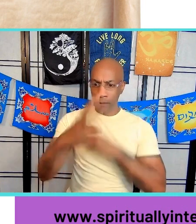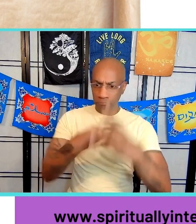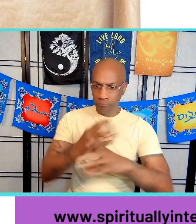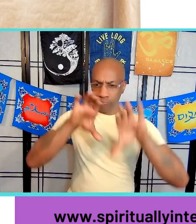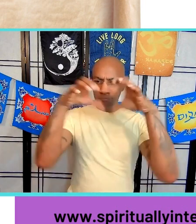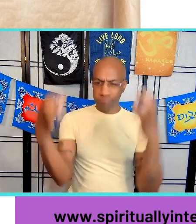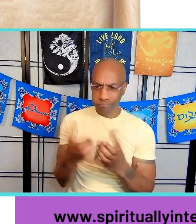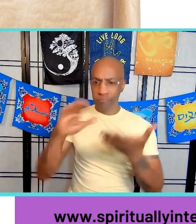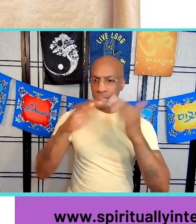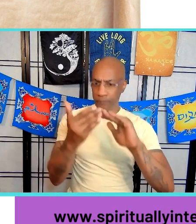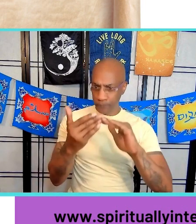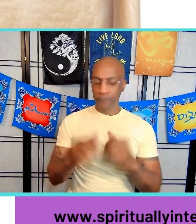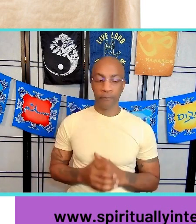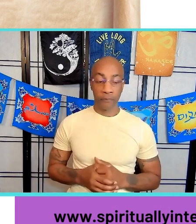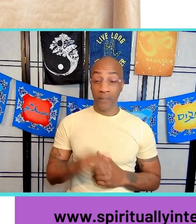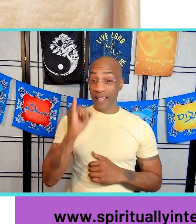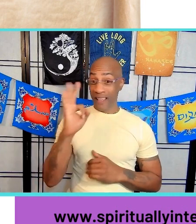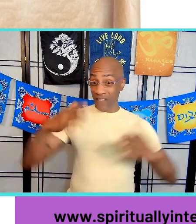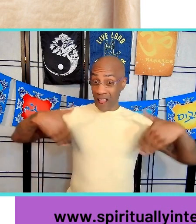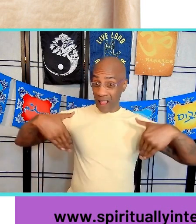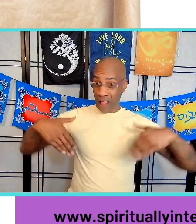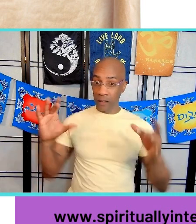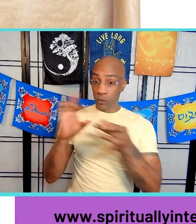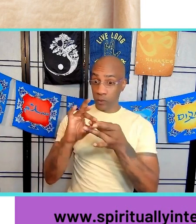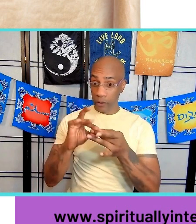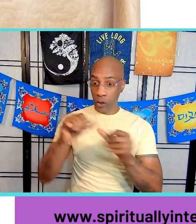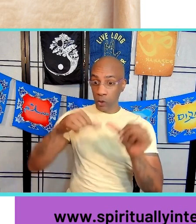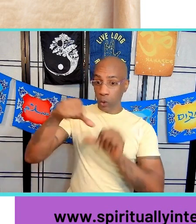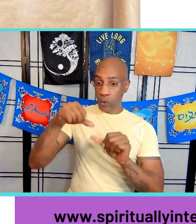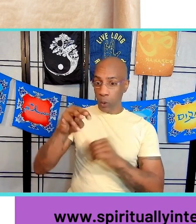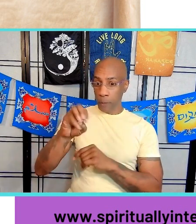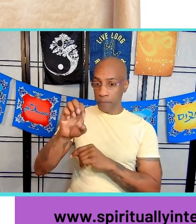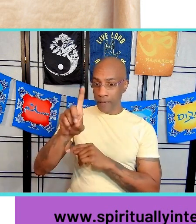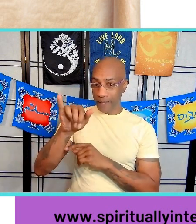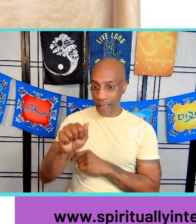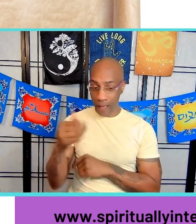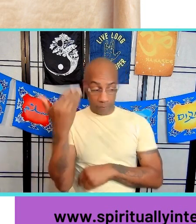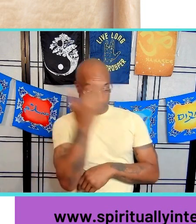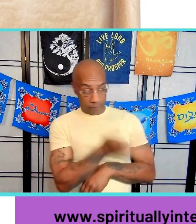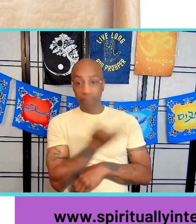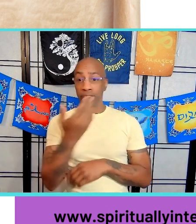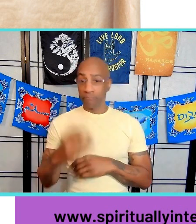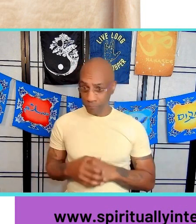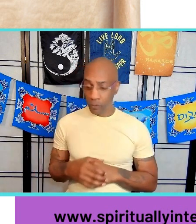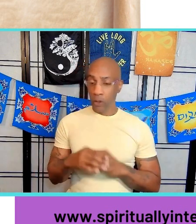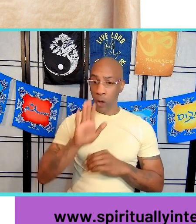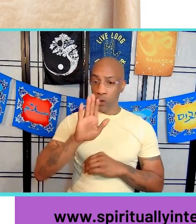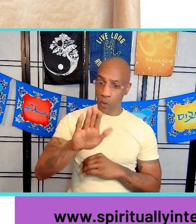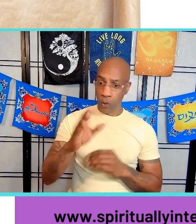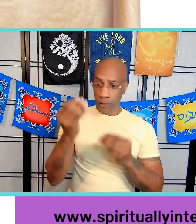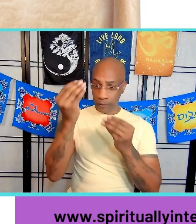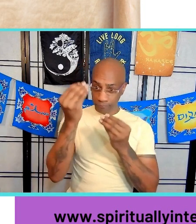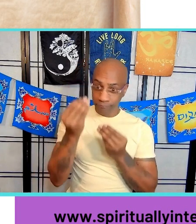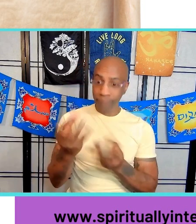our virtual community, our global community. And if you haven't connected yet on social media, feel free to do